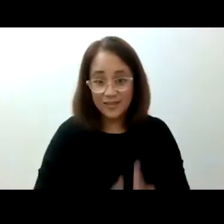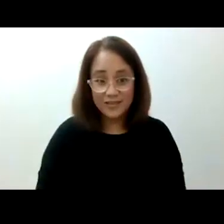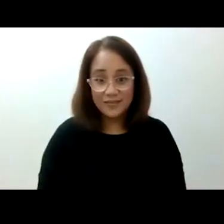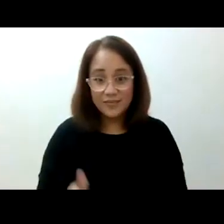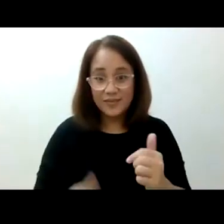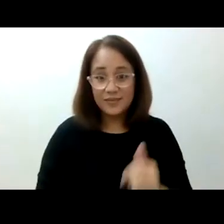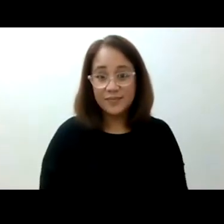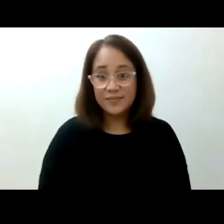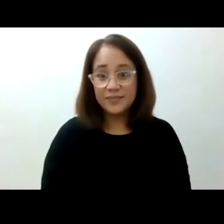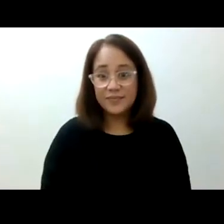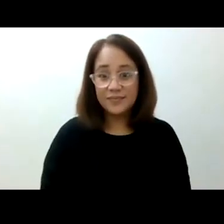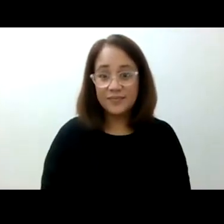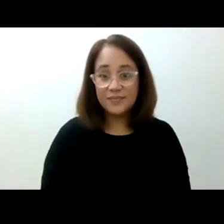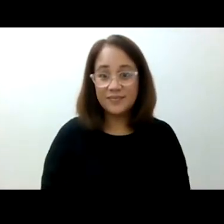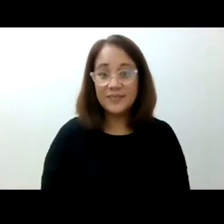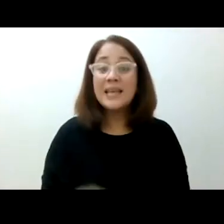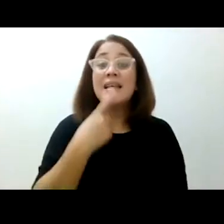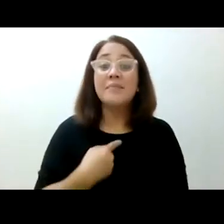Tell me now.